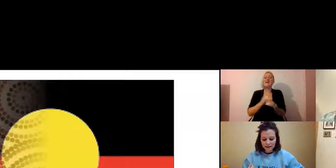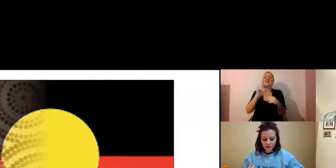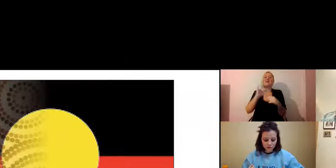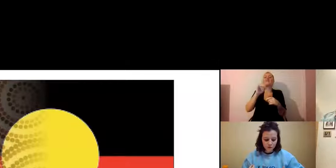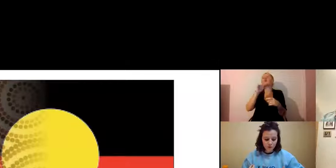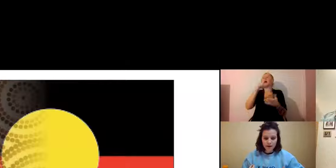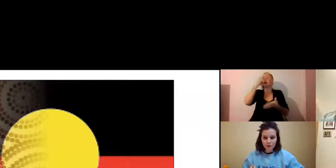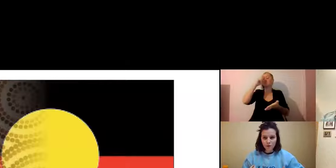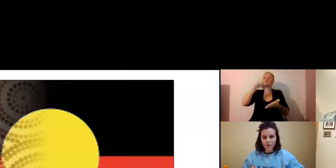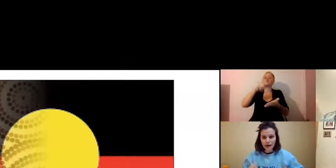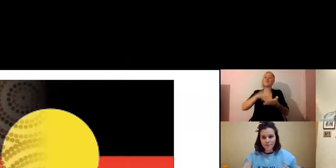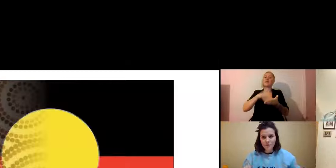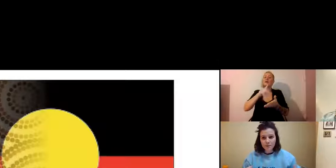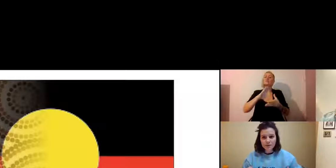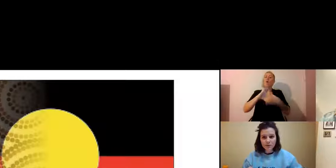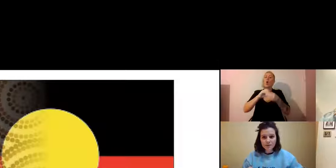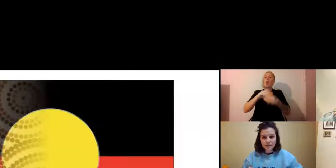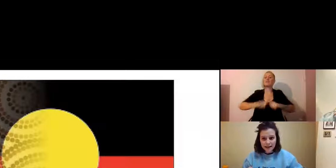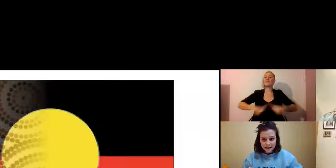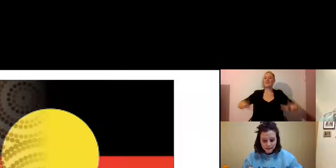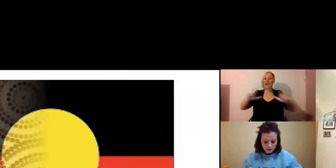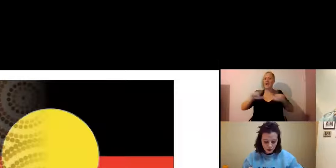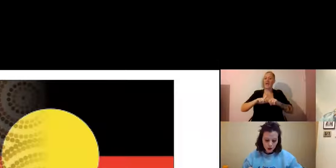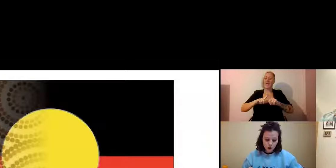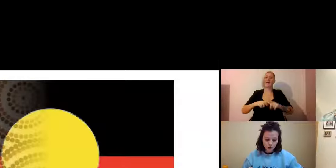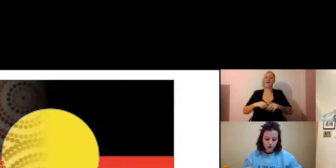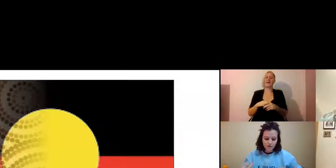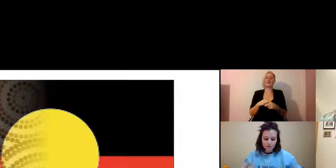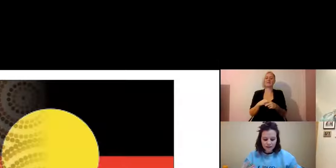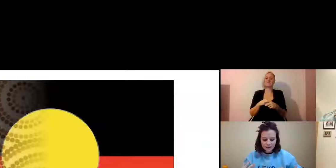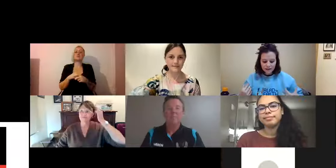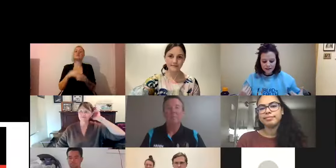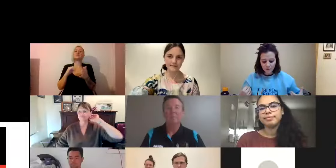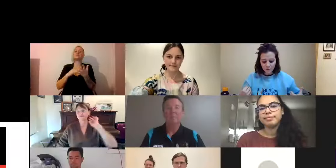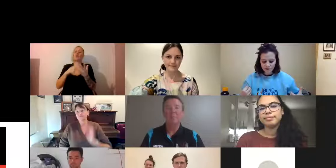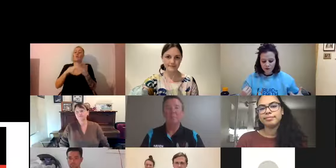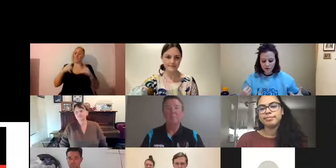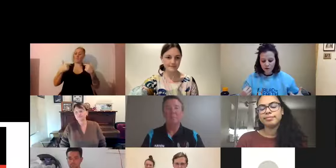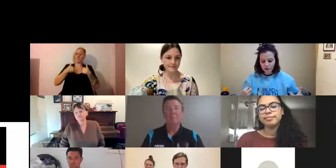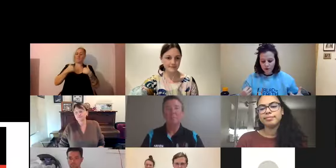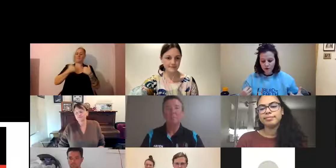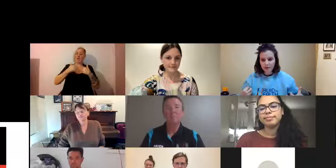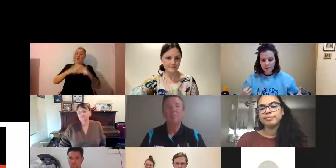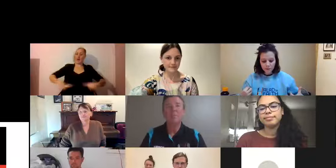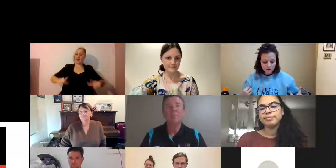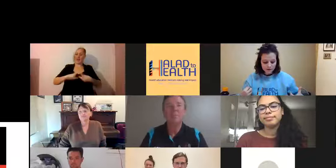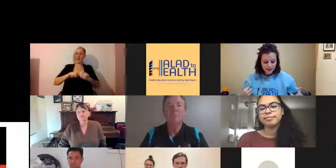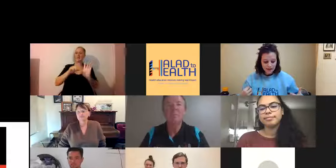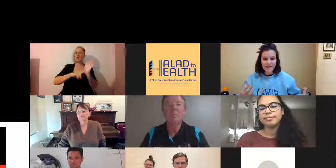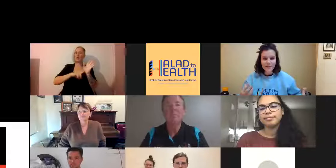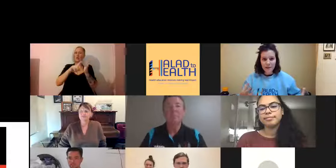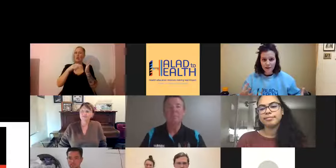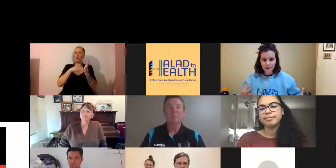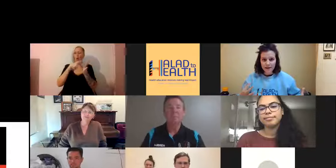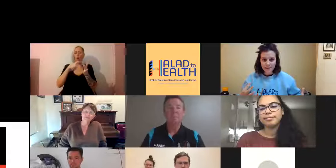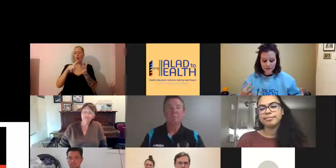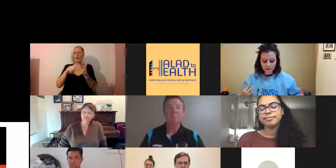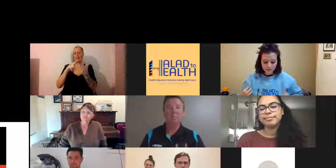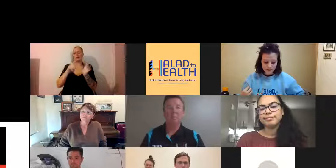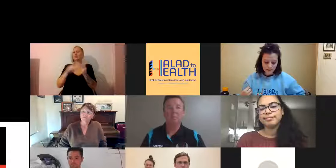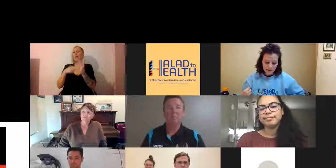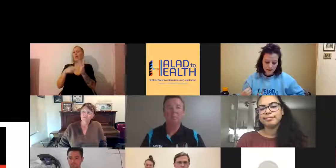the land on which we're all Zooming from today. So for me, this includes the Yorta Yorta peoples and the